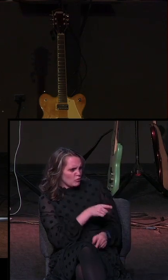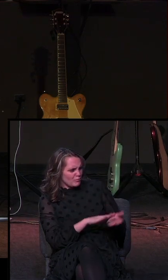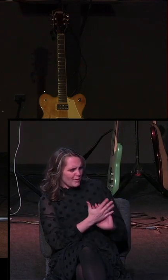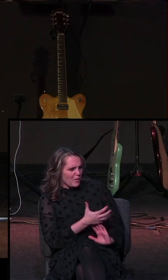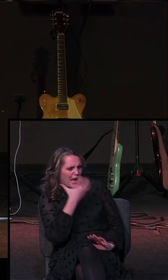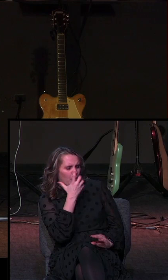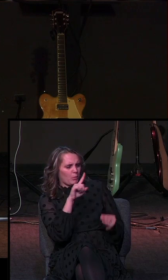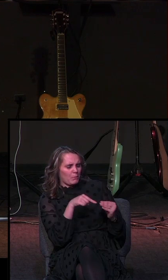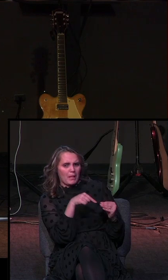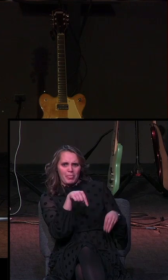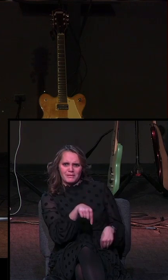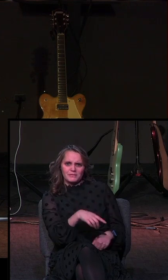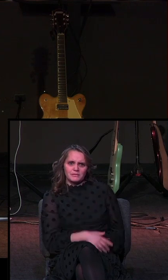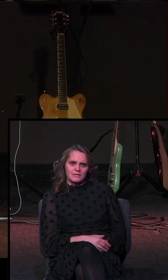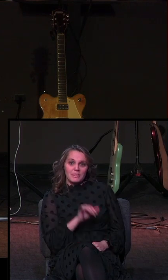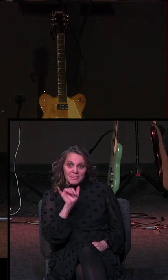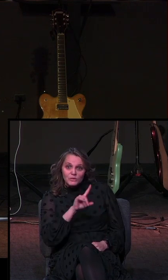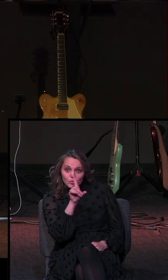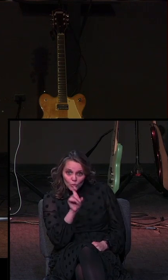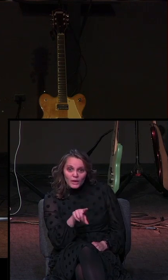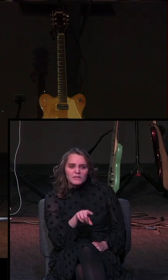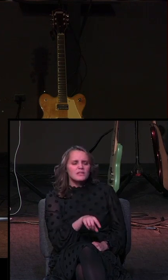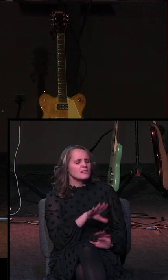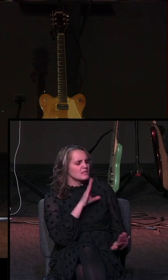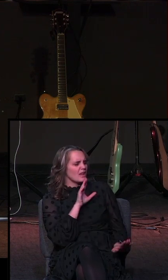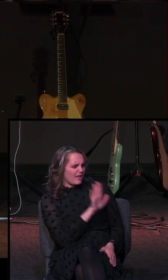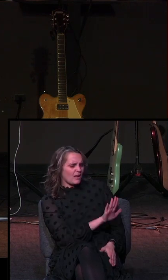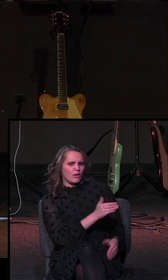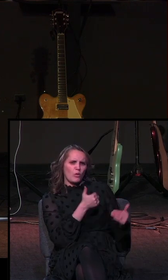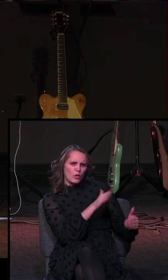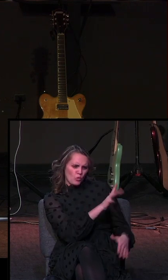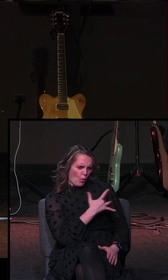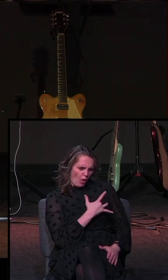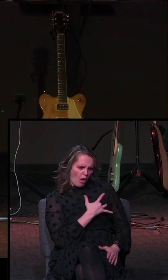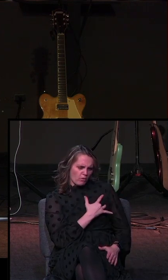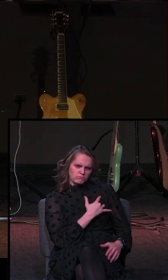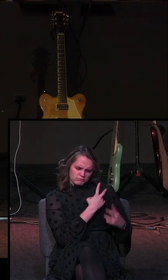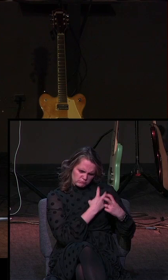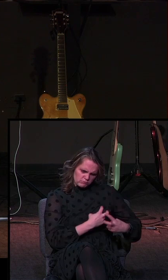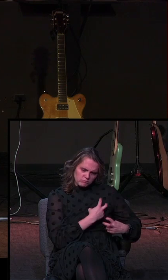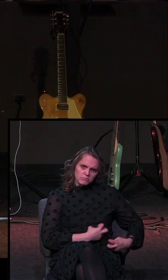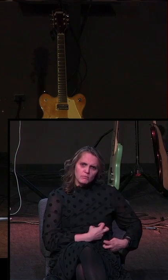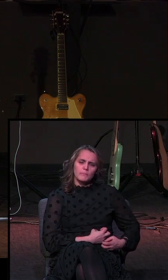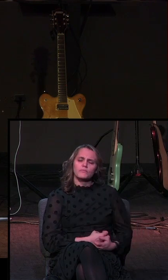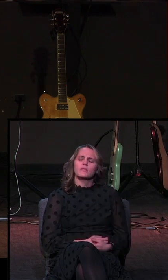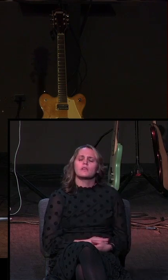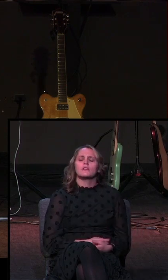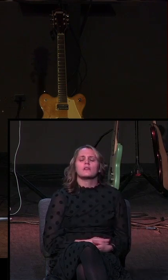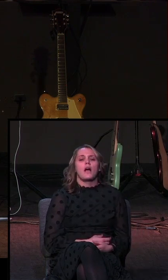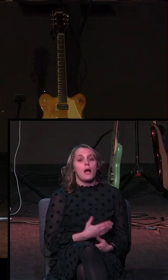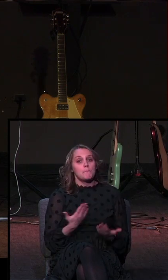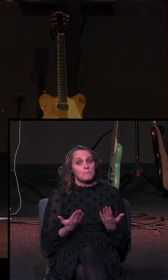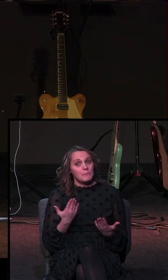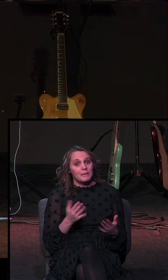That's the question God asked Jonah. He asked him to examine his own heart. Is it right for you to be angry about this? And I would say maybe that's even the question